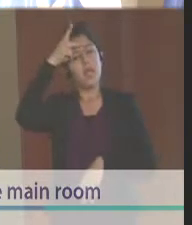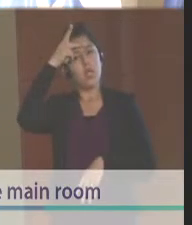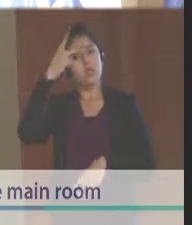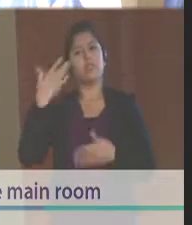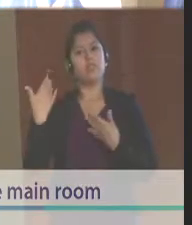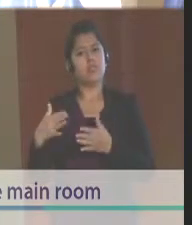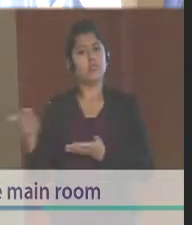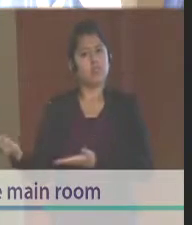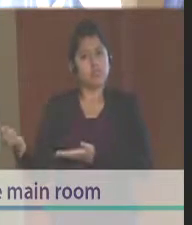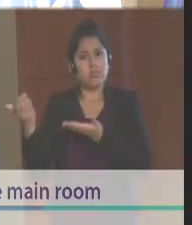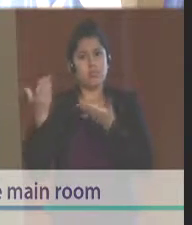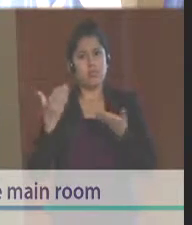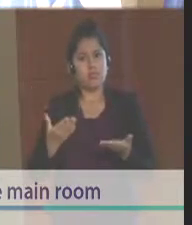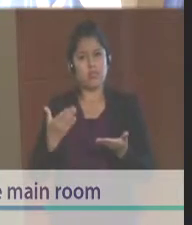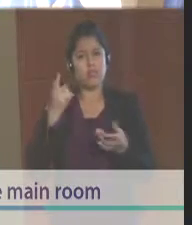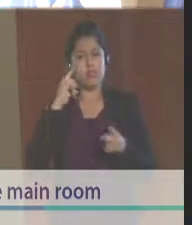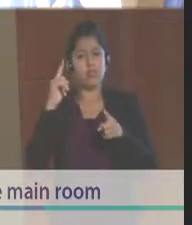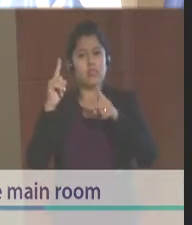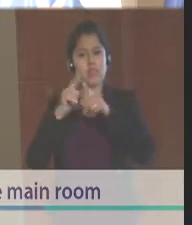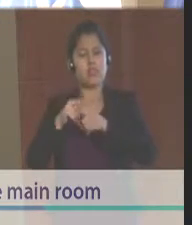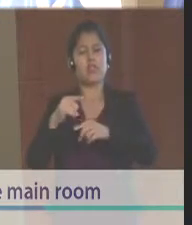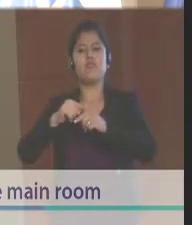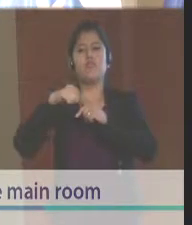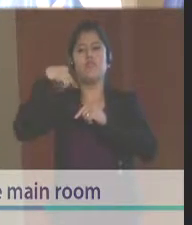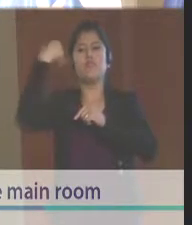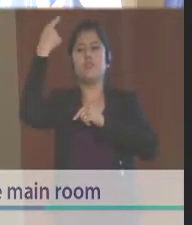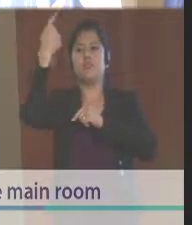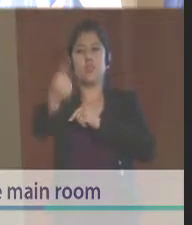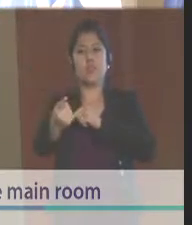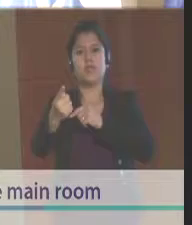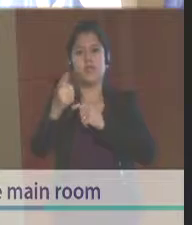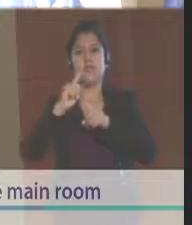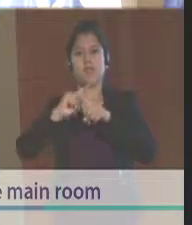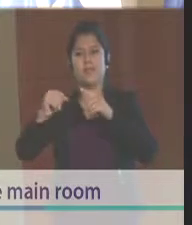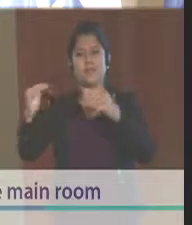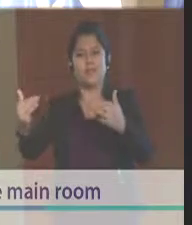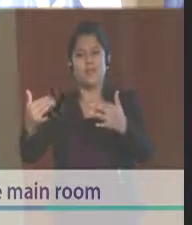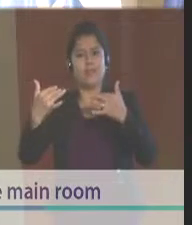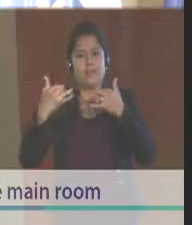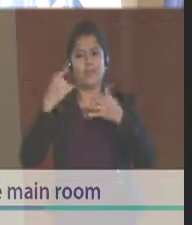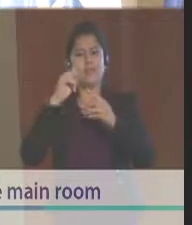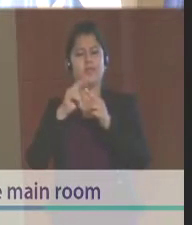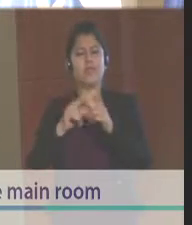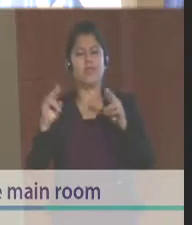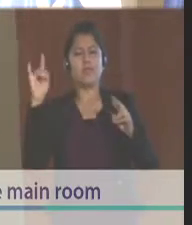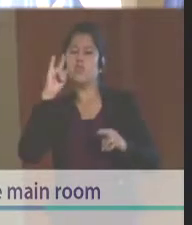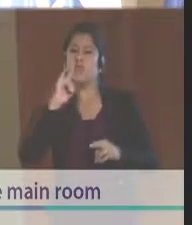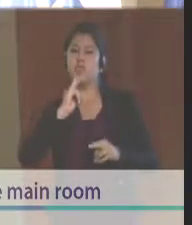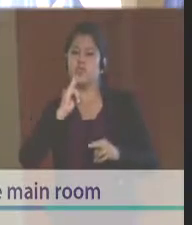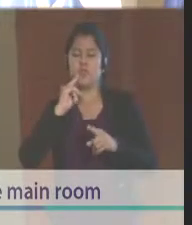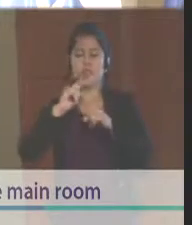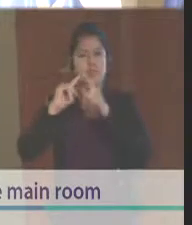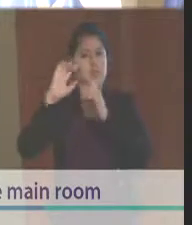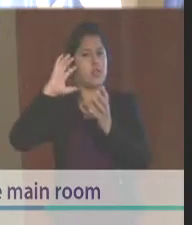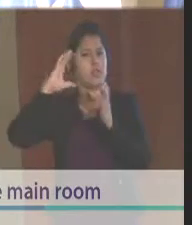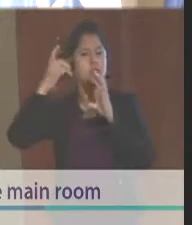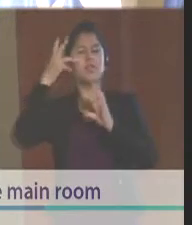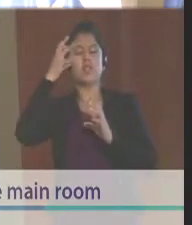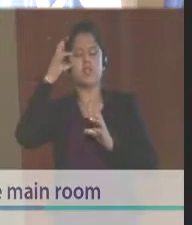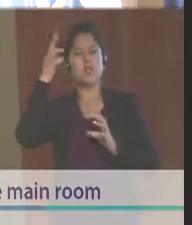Nations Framework Convention on Climate Change, where I'm sure we're going to hear more about your work in this area. So thank you very much to the panelists.